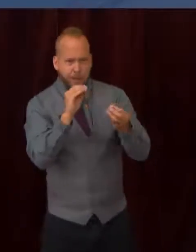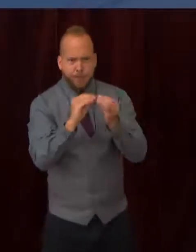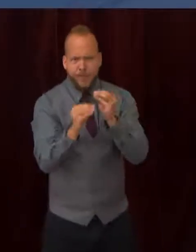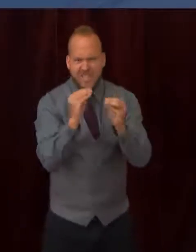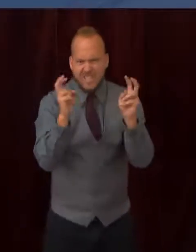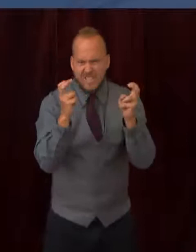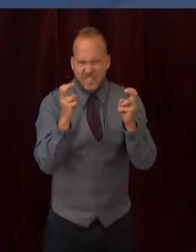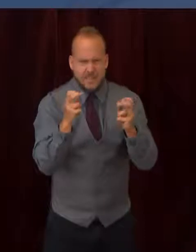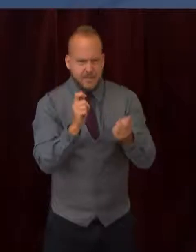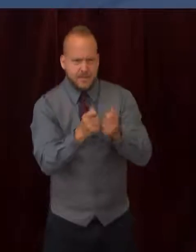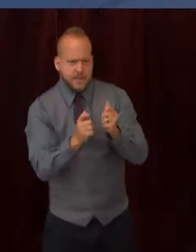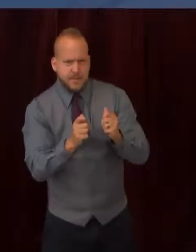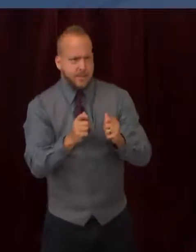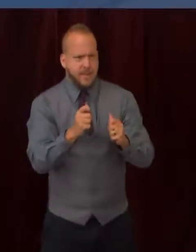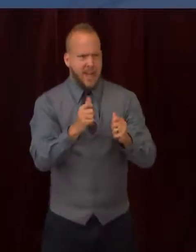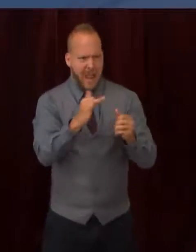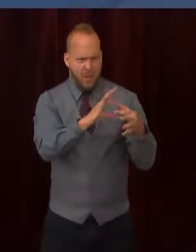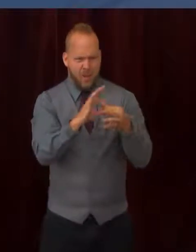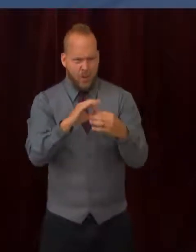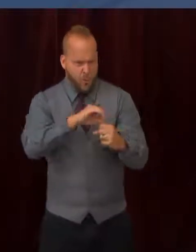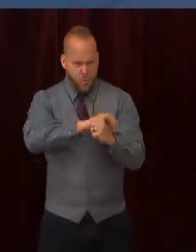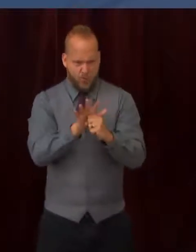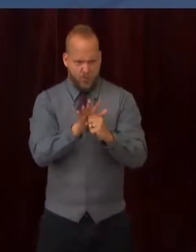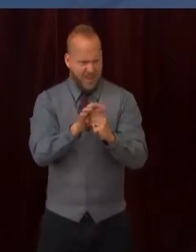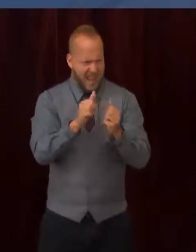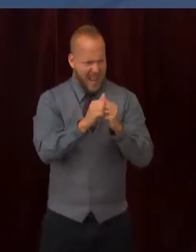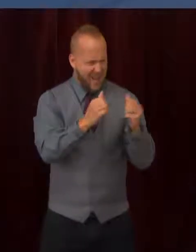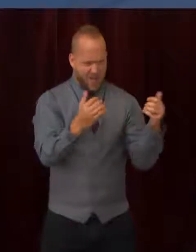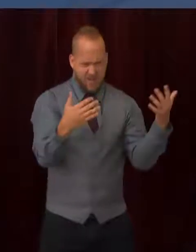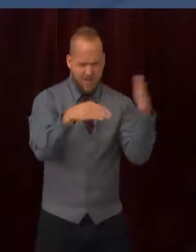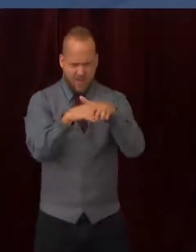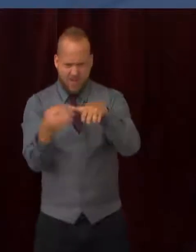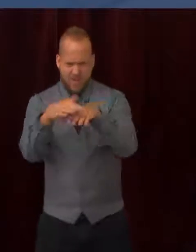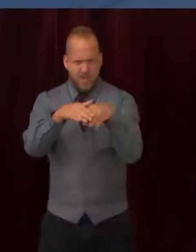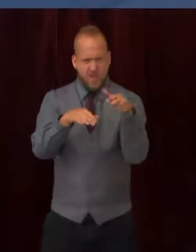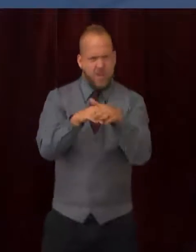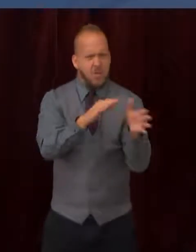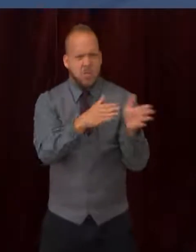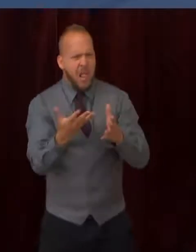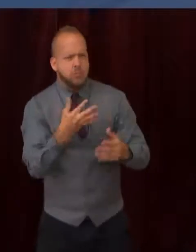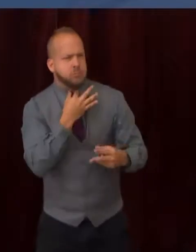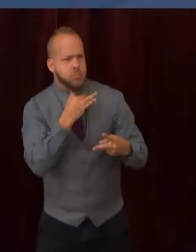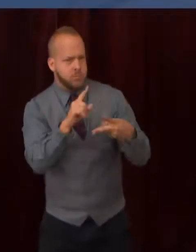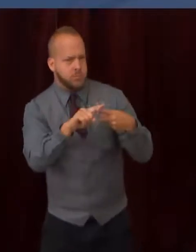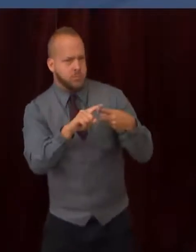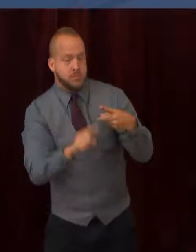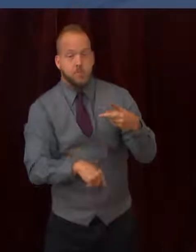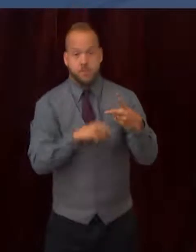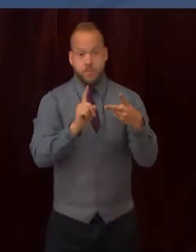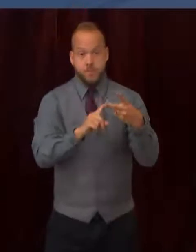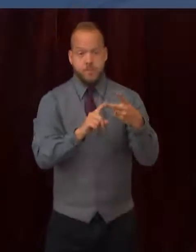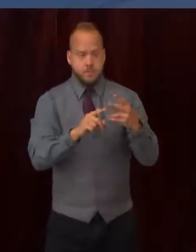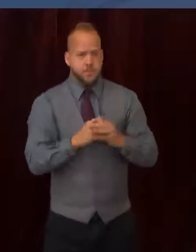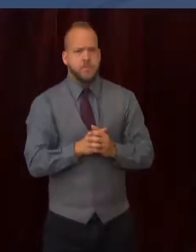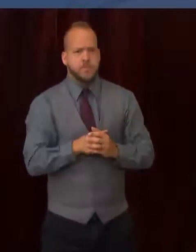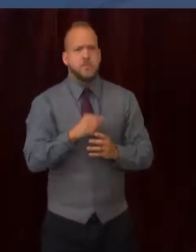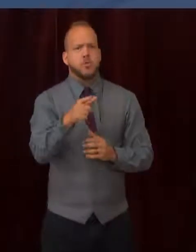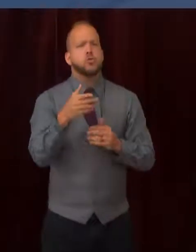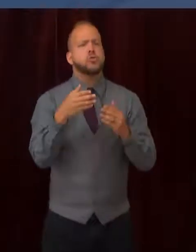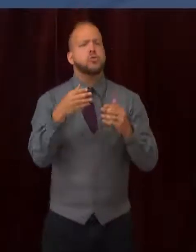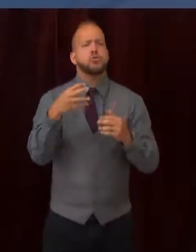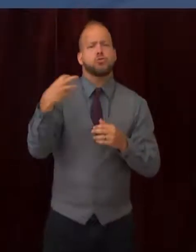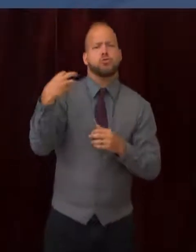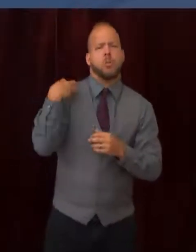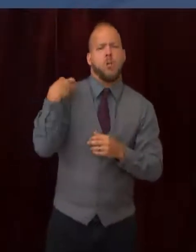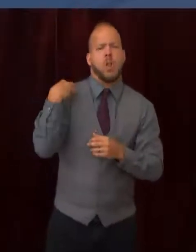you talked about potentially arming National Guard troops should it become necessary, but the situation has changed so